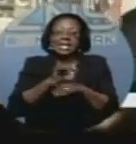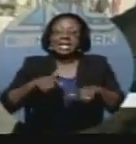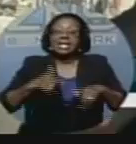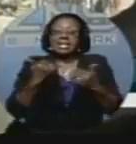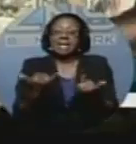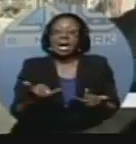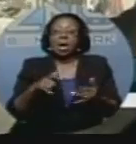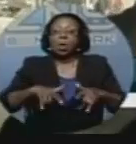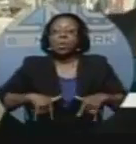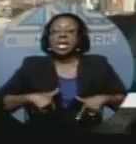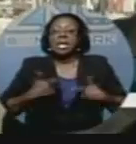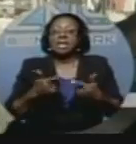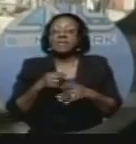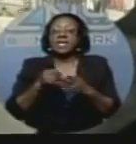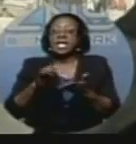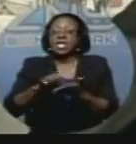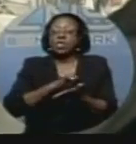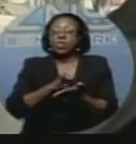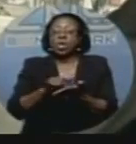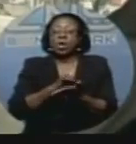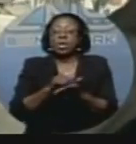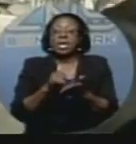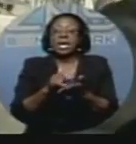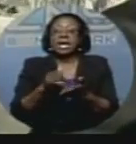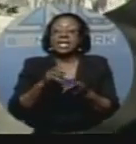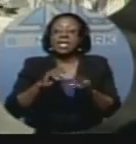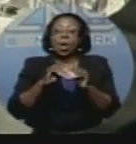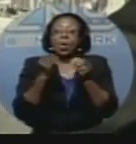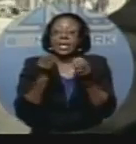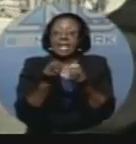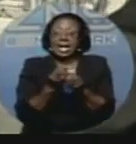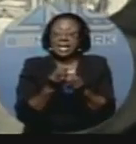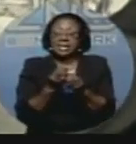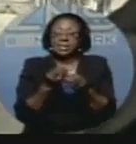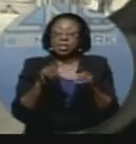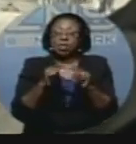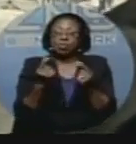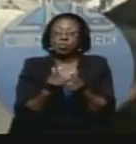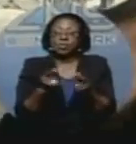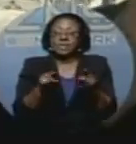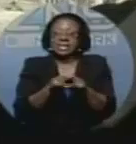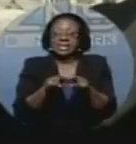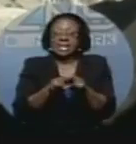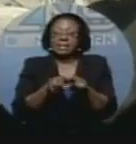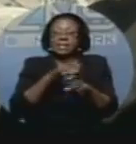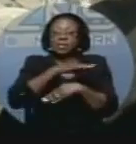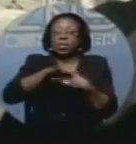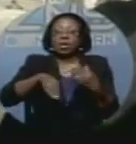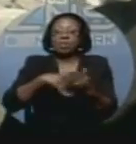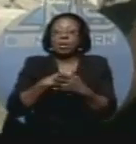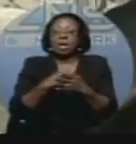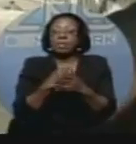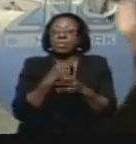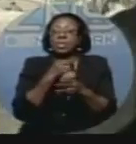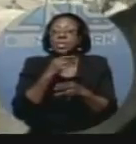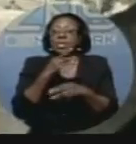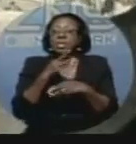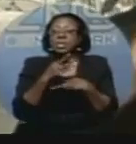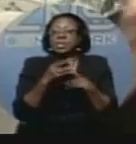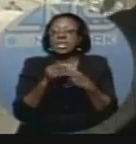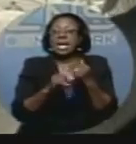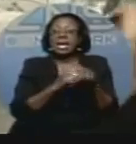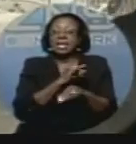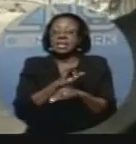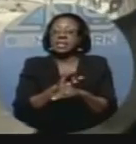York. He is the organizer of events like this all around the world and grew up in Cat Island. So it just shows the kind of synergies that we could easily